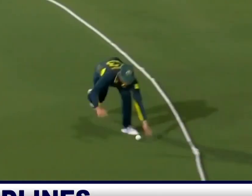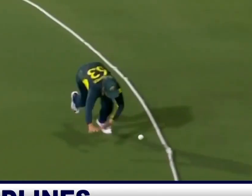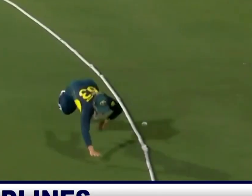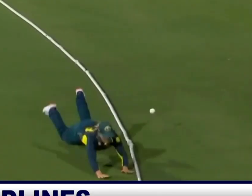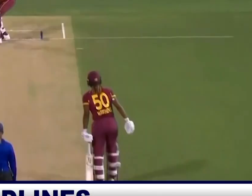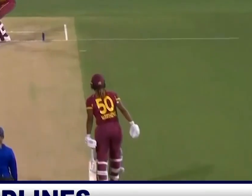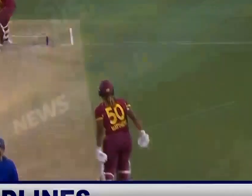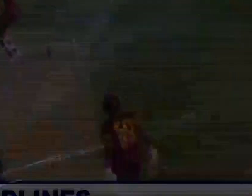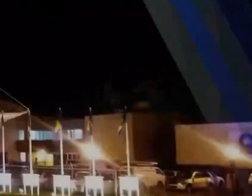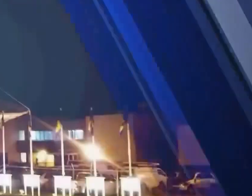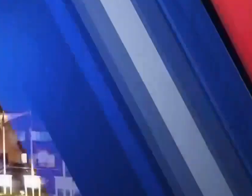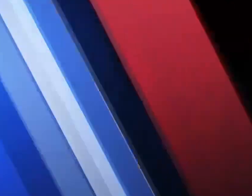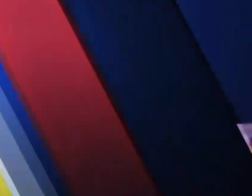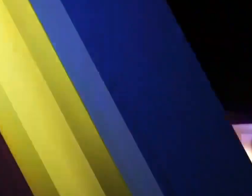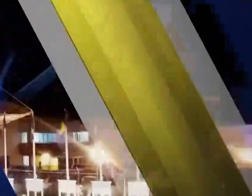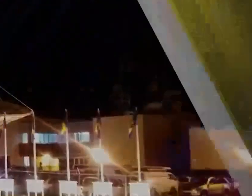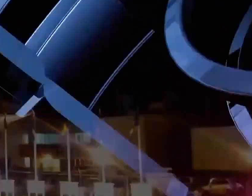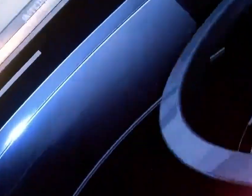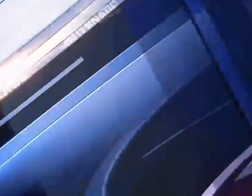Australia.